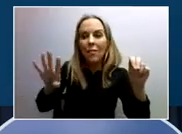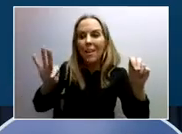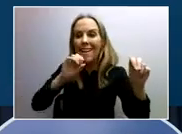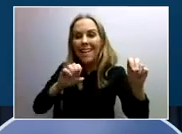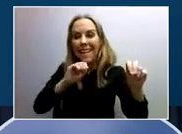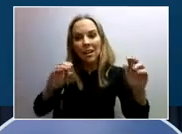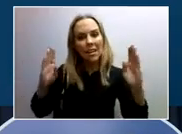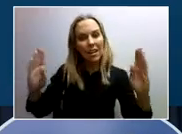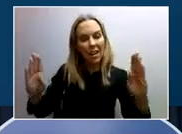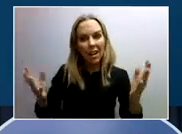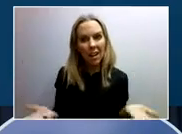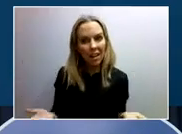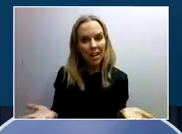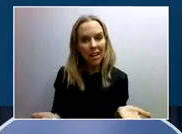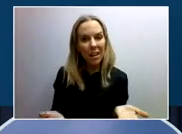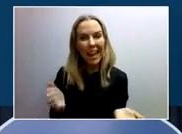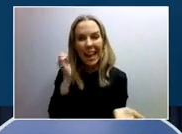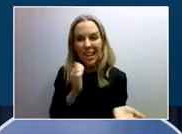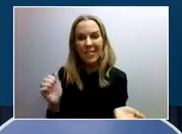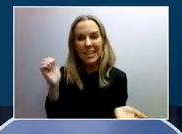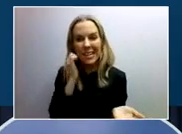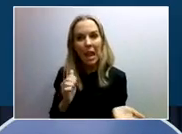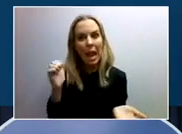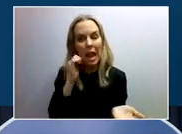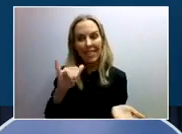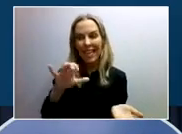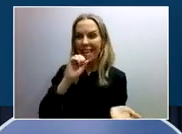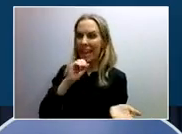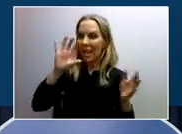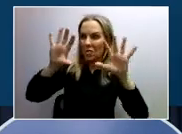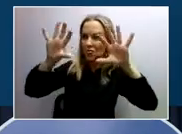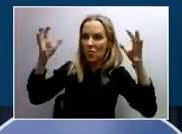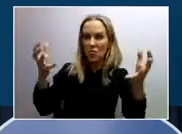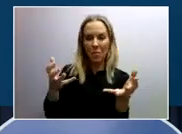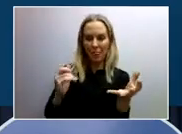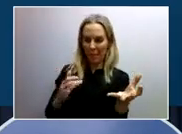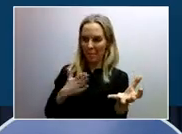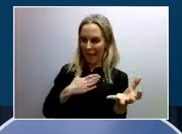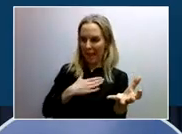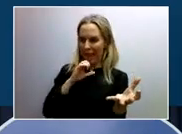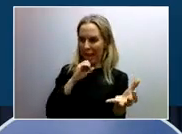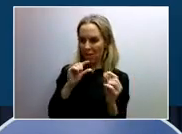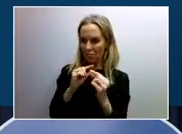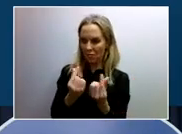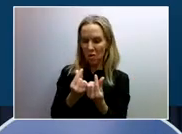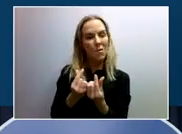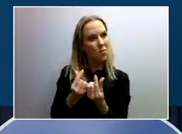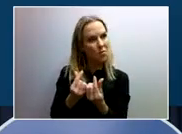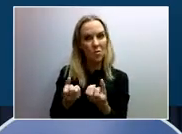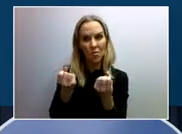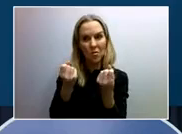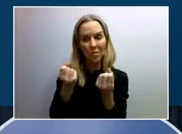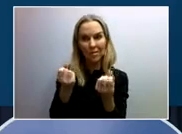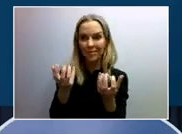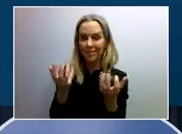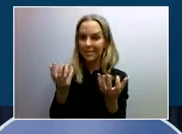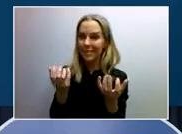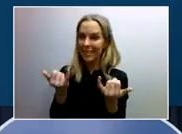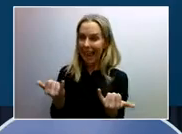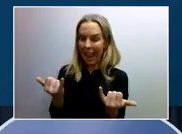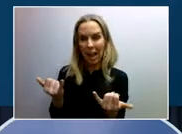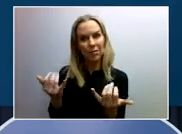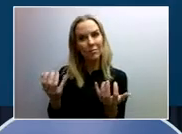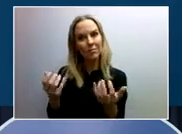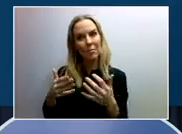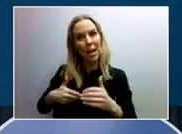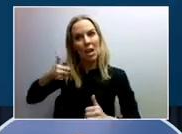day, our list has people in these age groups. That's my age group, and now a lot younger as well, that are